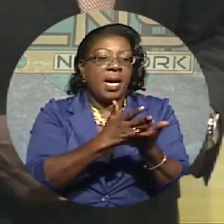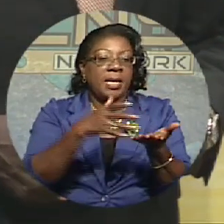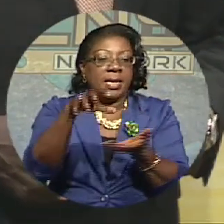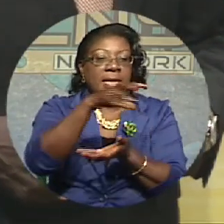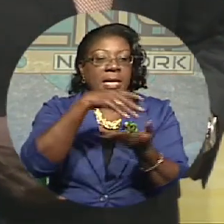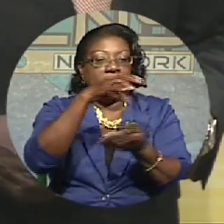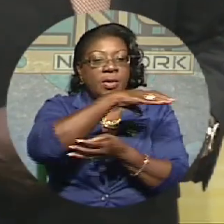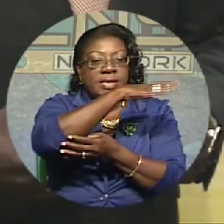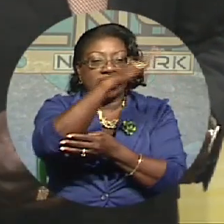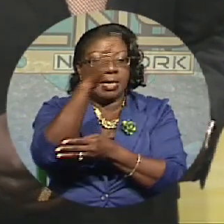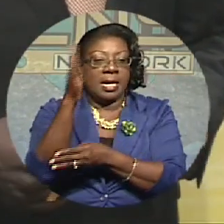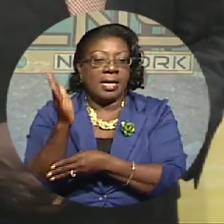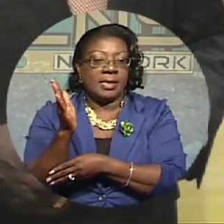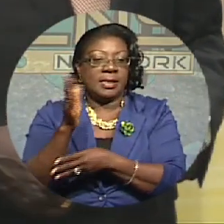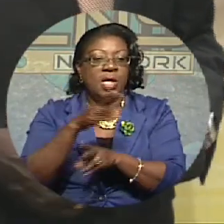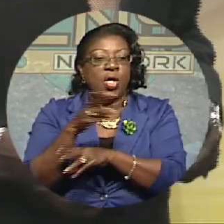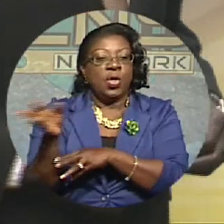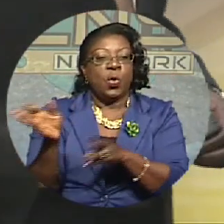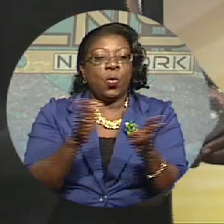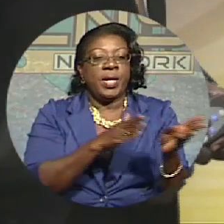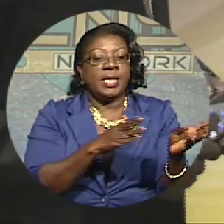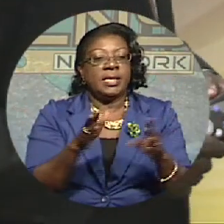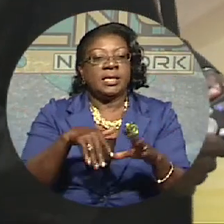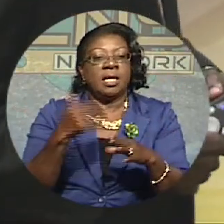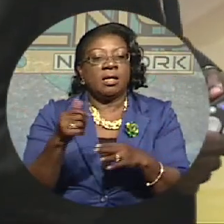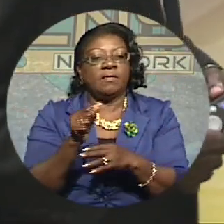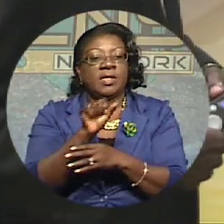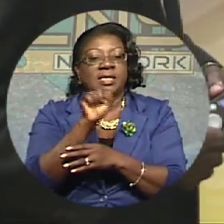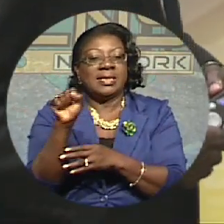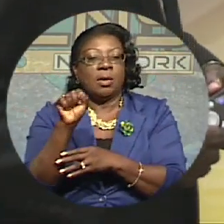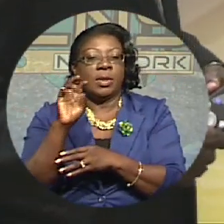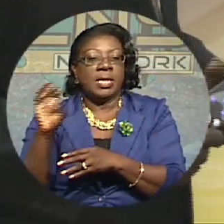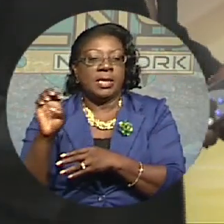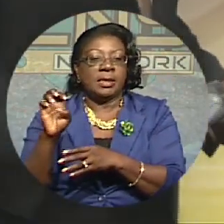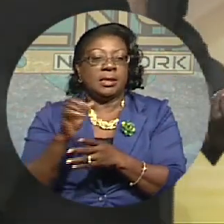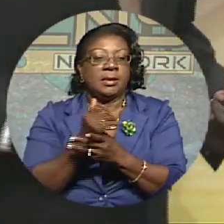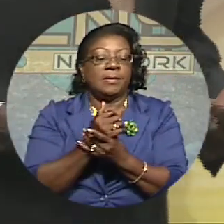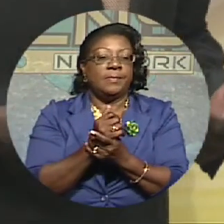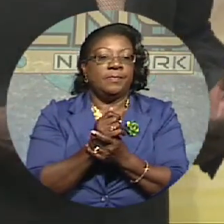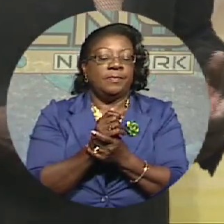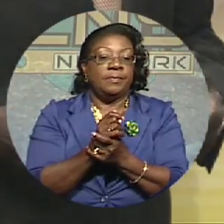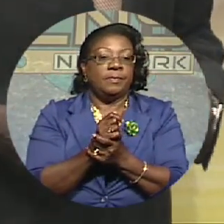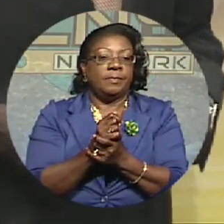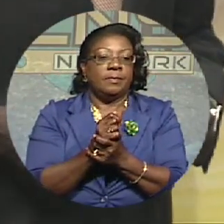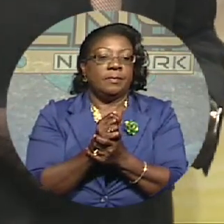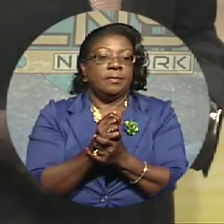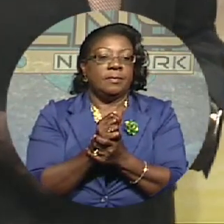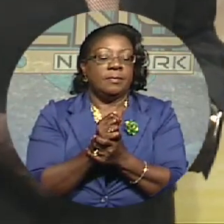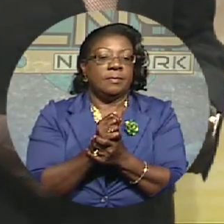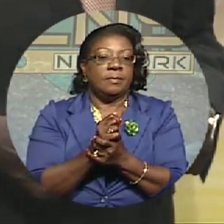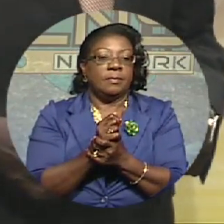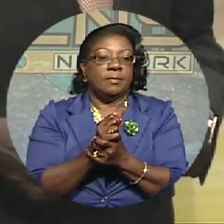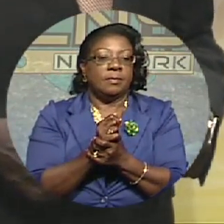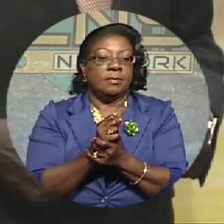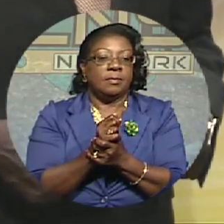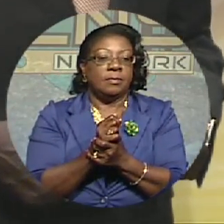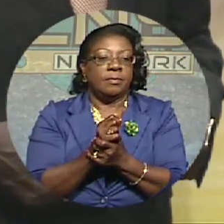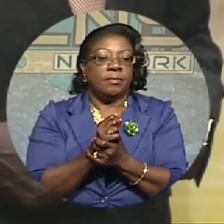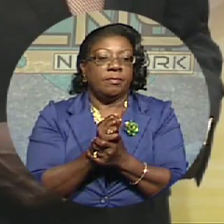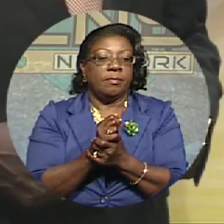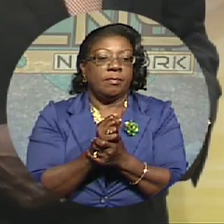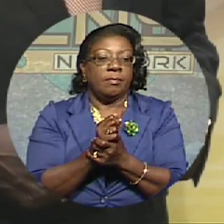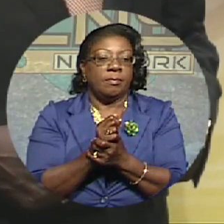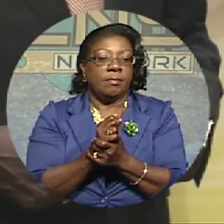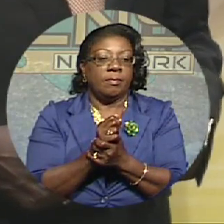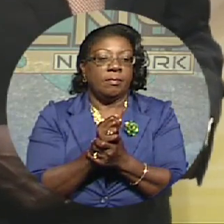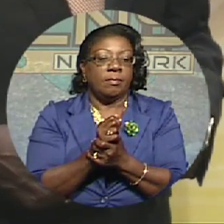humidity 66%. Your winds out of the southeast at about 8 knots, barometric pressure 1,015.3 millibars is 29.98 inches,